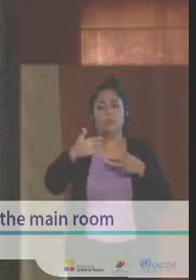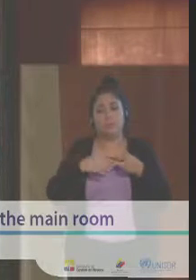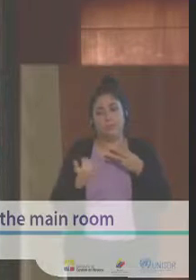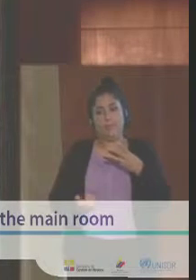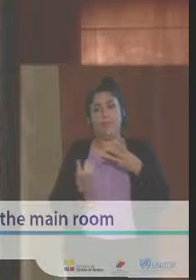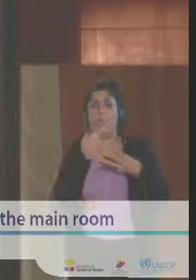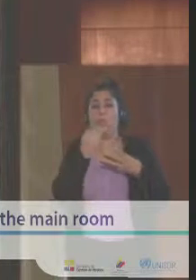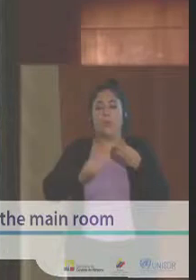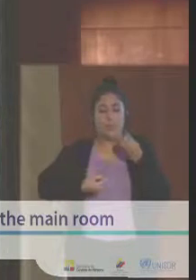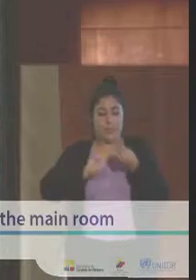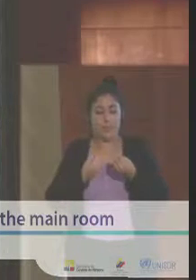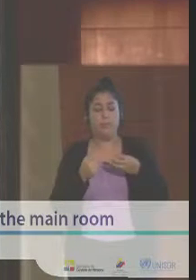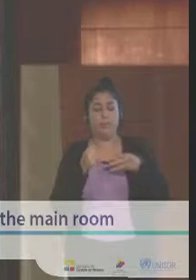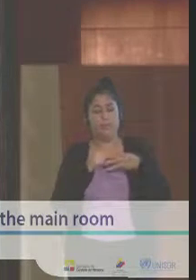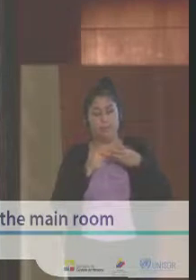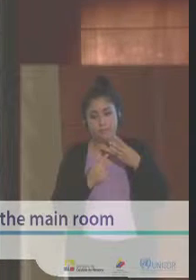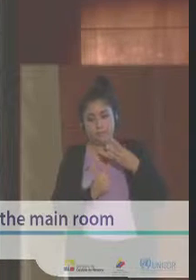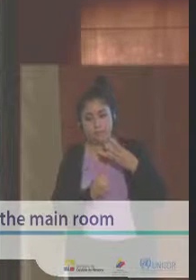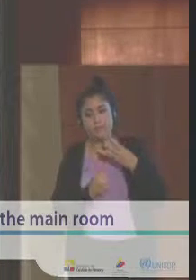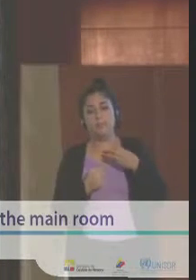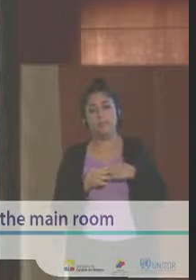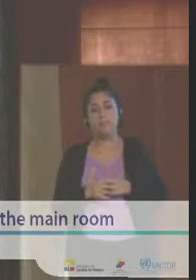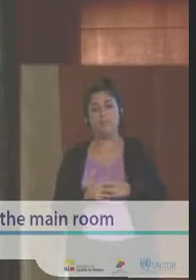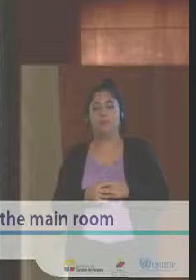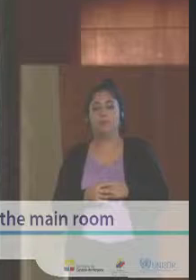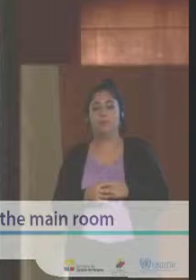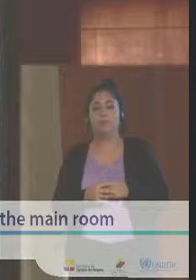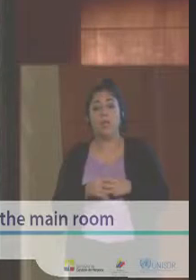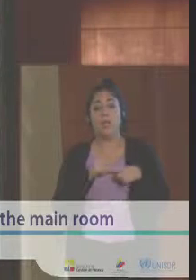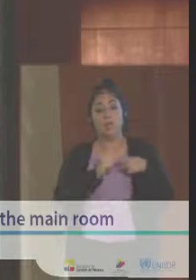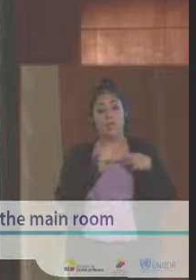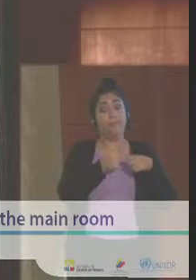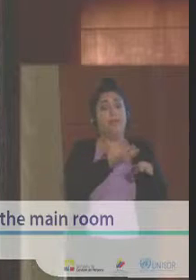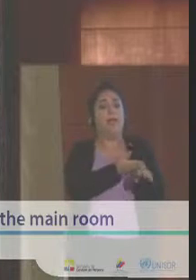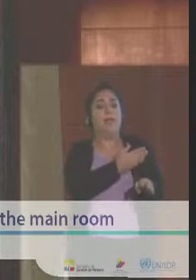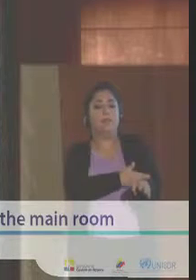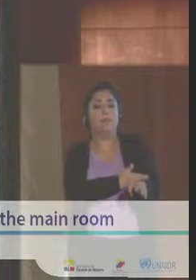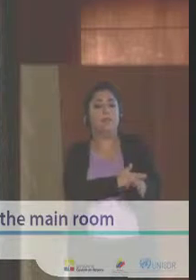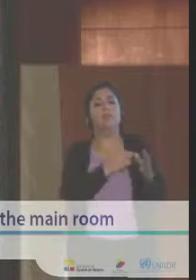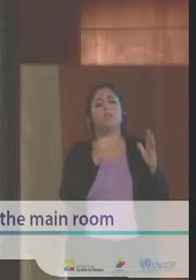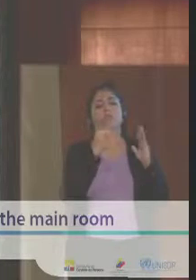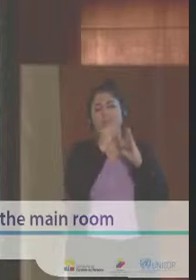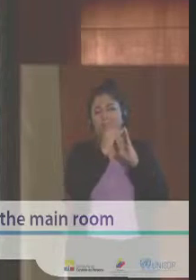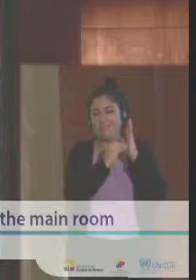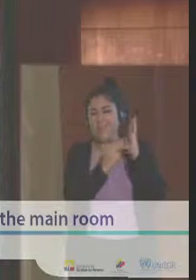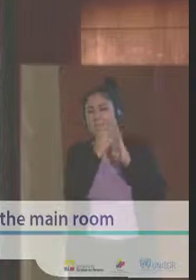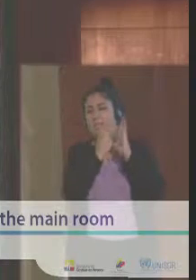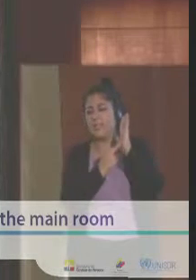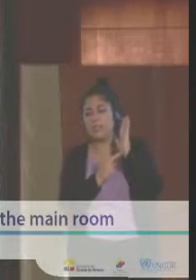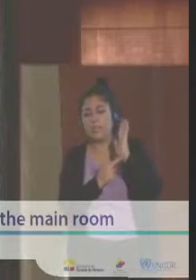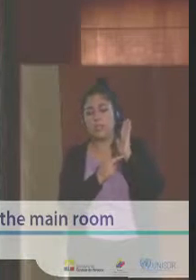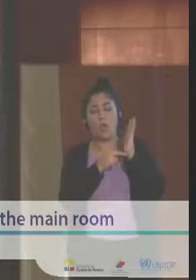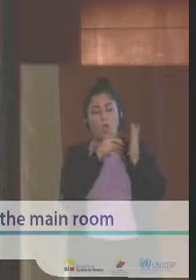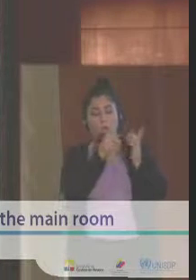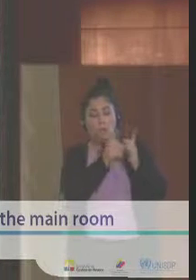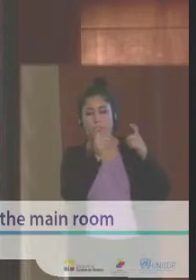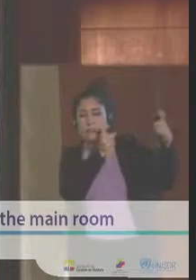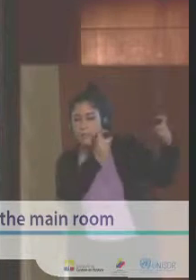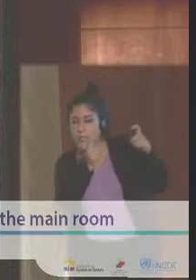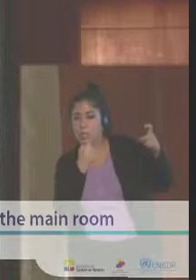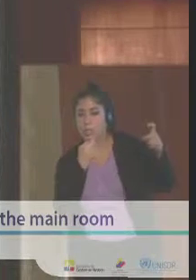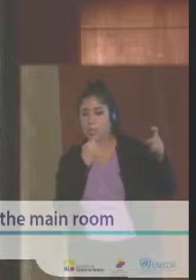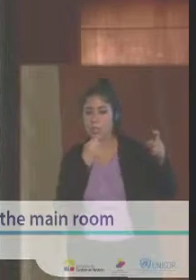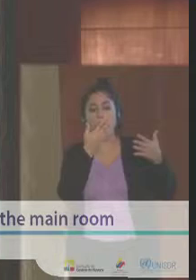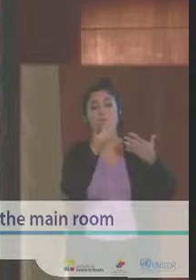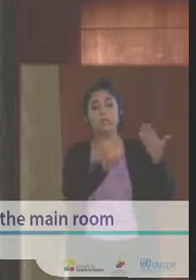actions. In prospective actions take place through regulatory norms, the analysis of